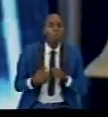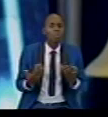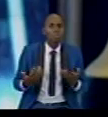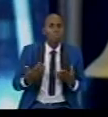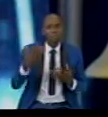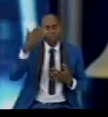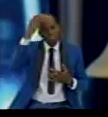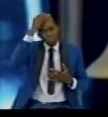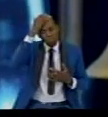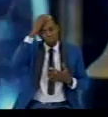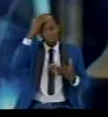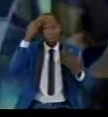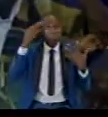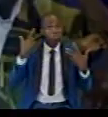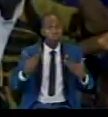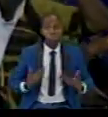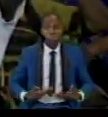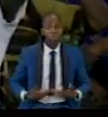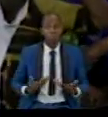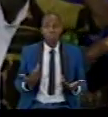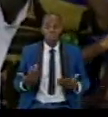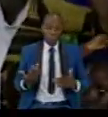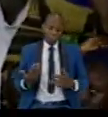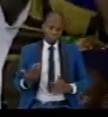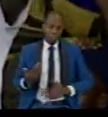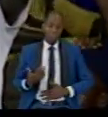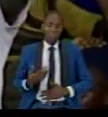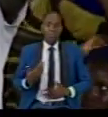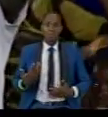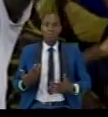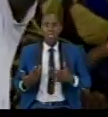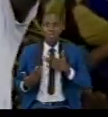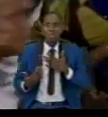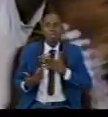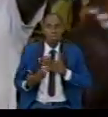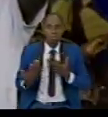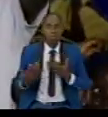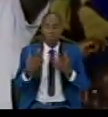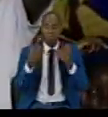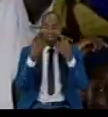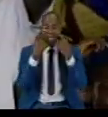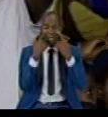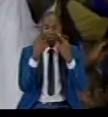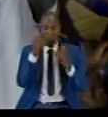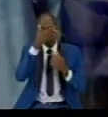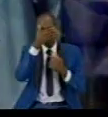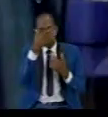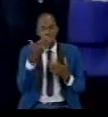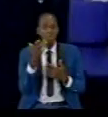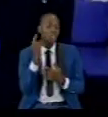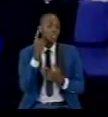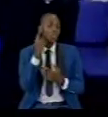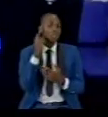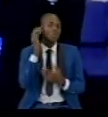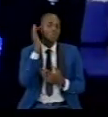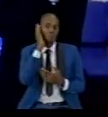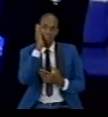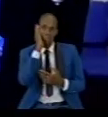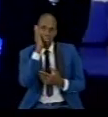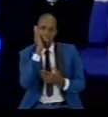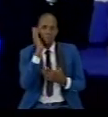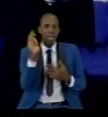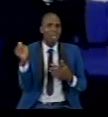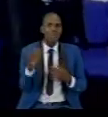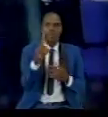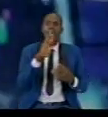and lay your hand there and when we mention the name of Jesus a miracle